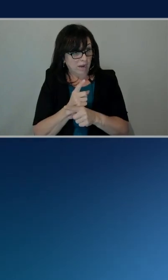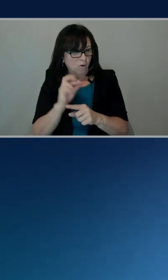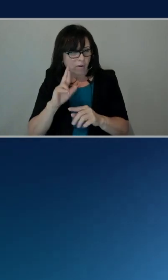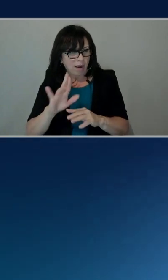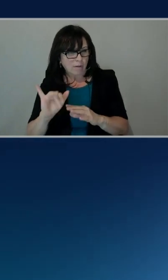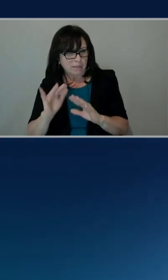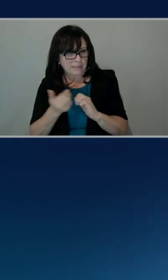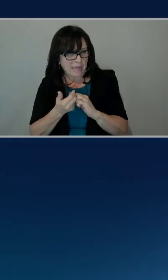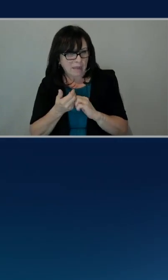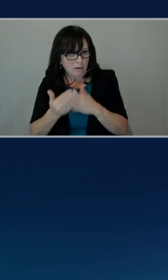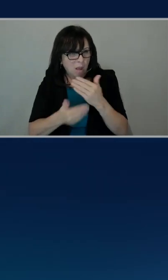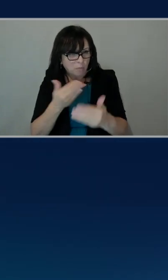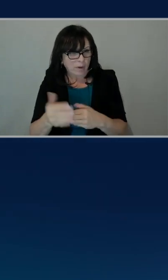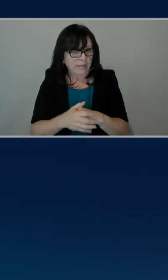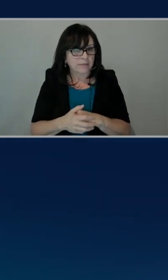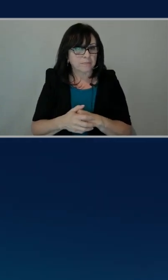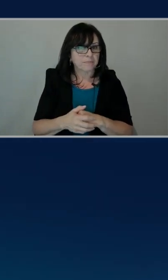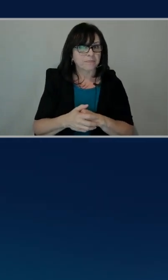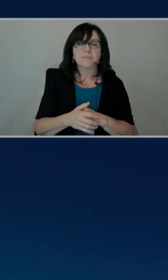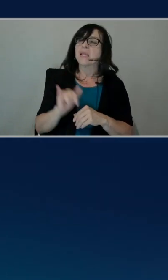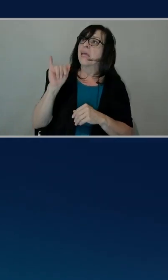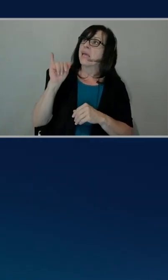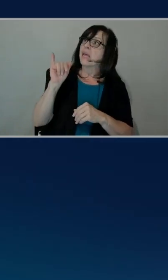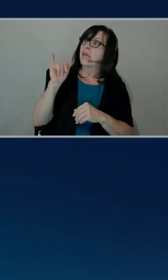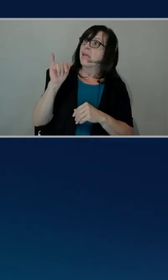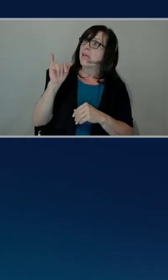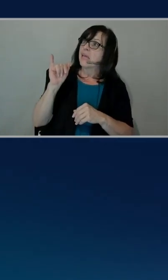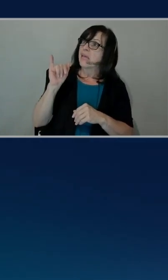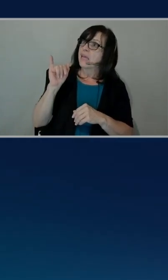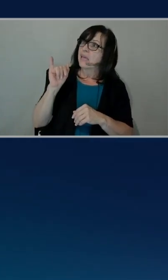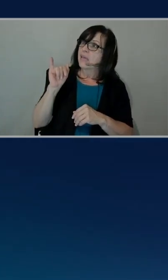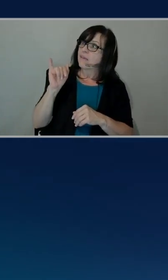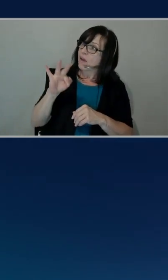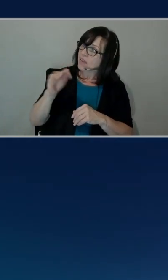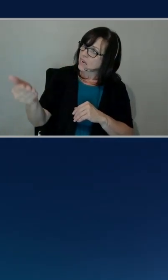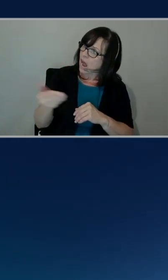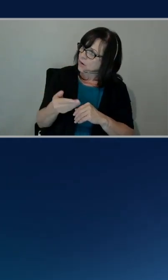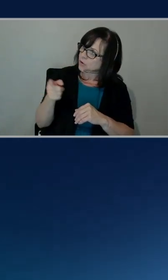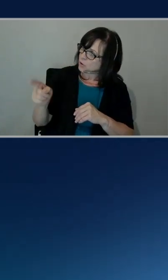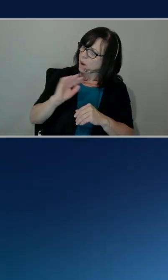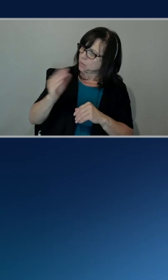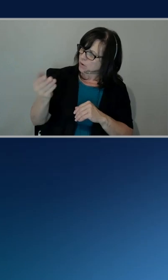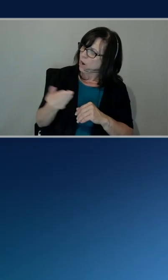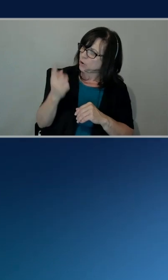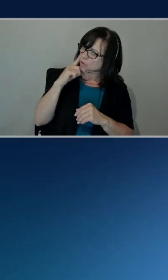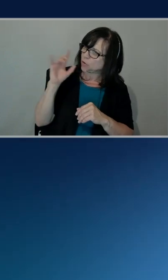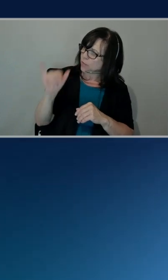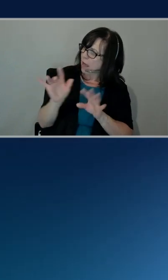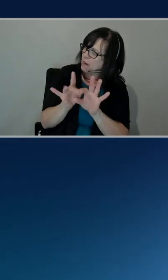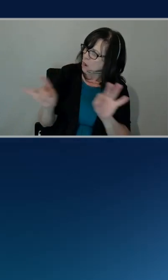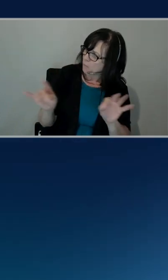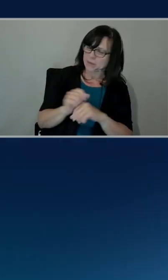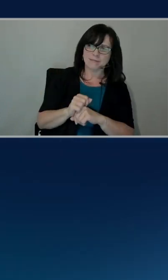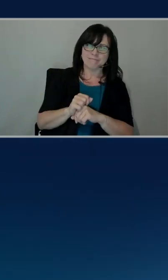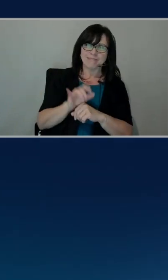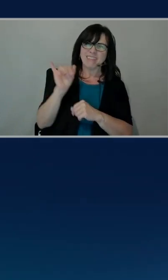if I could hire, I would hire you on my team just for that comment. That is exactly how it works. All